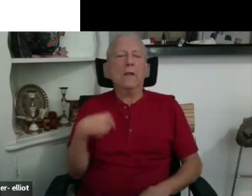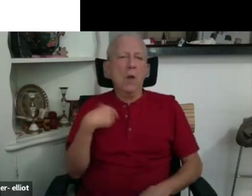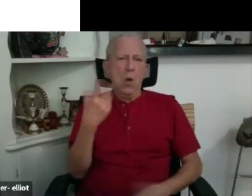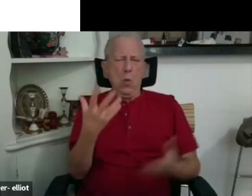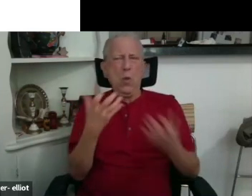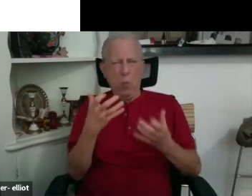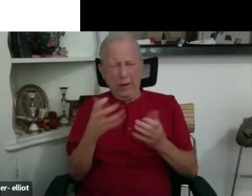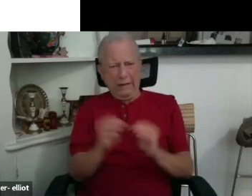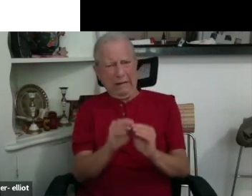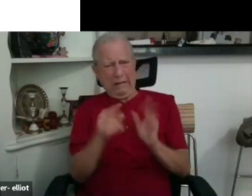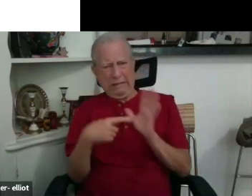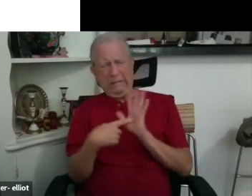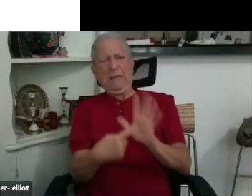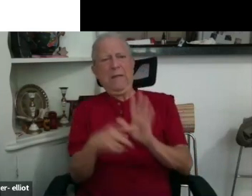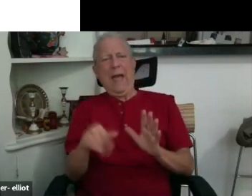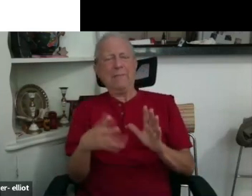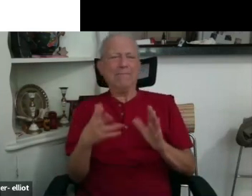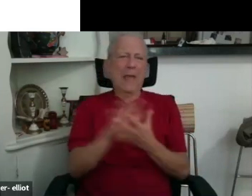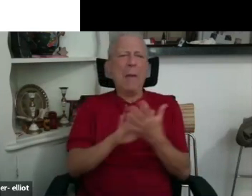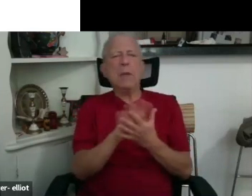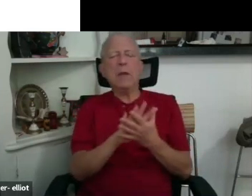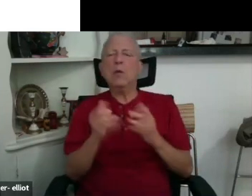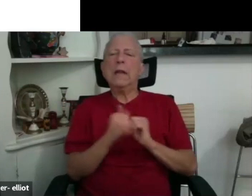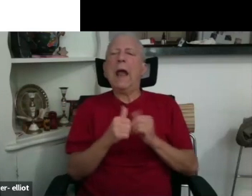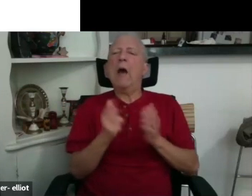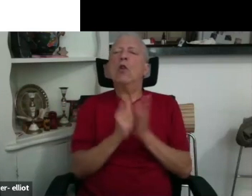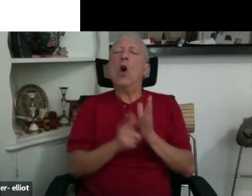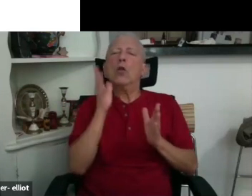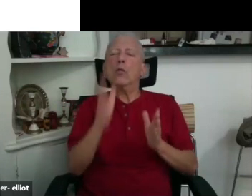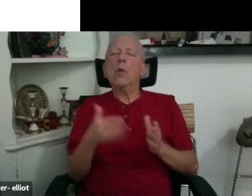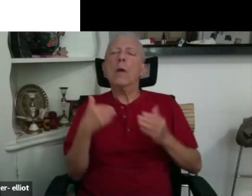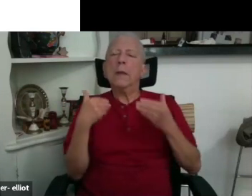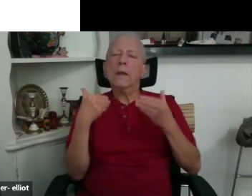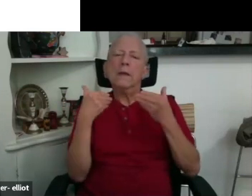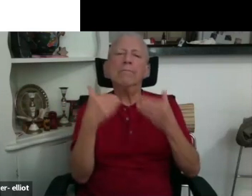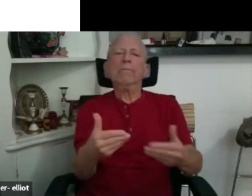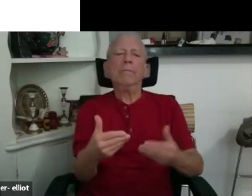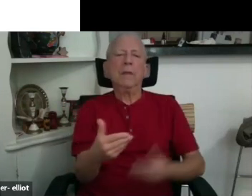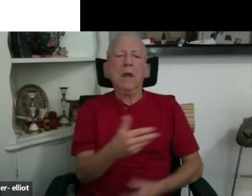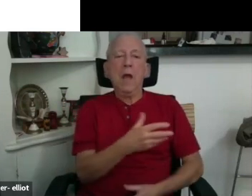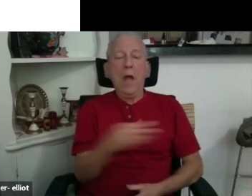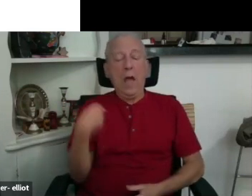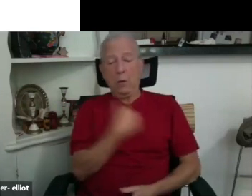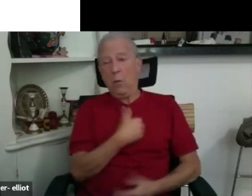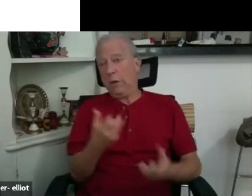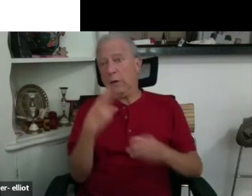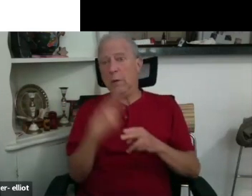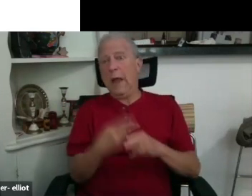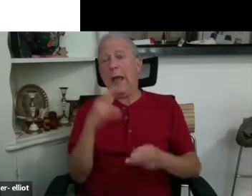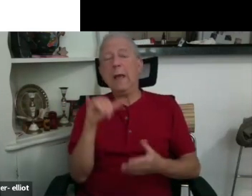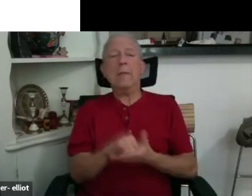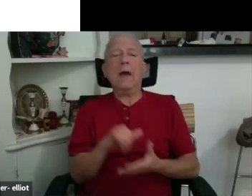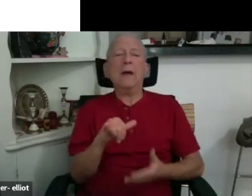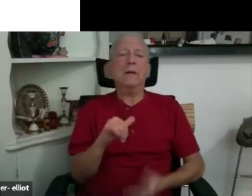ambiguity in the way the law would be actually executed, and also just name the kind